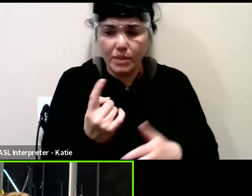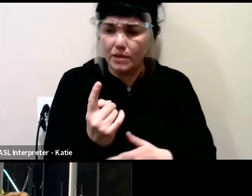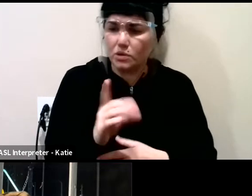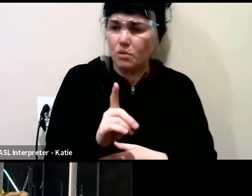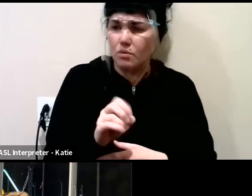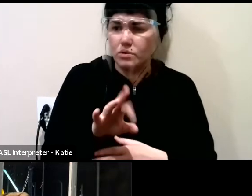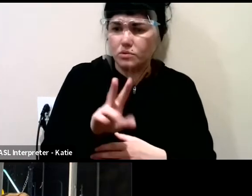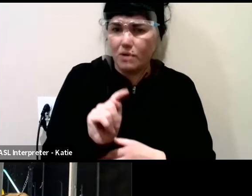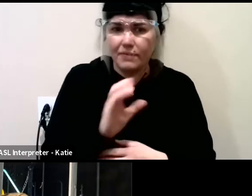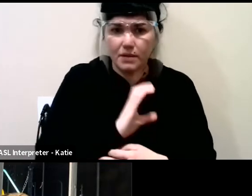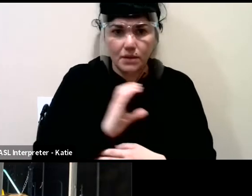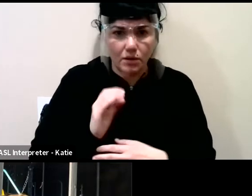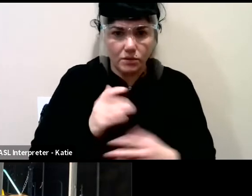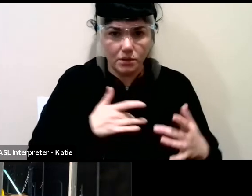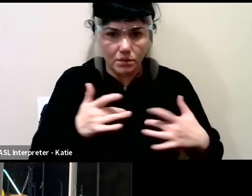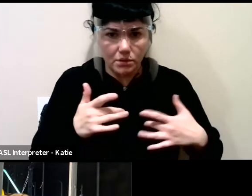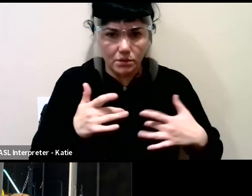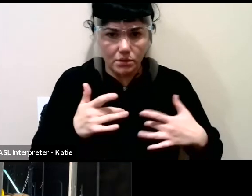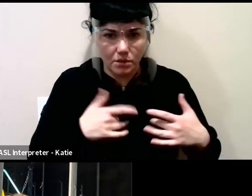concerned